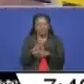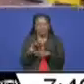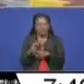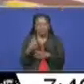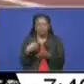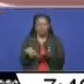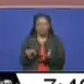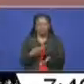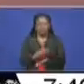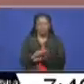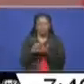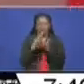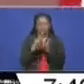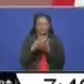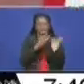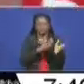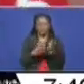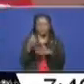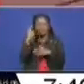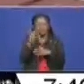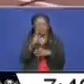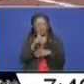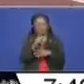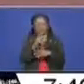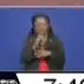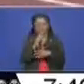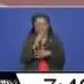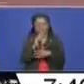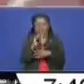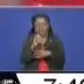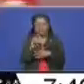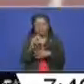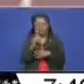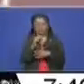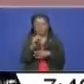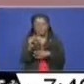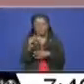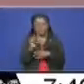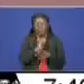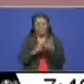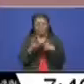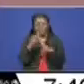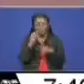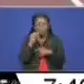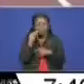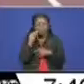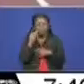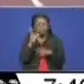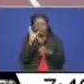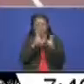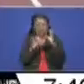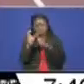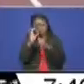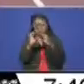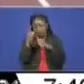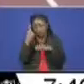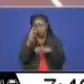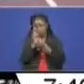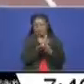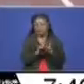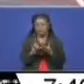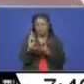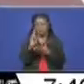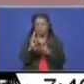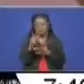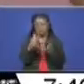Tokyo 2020. I came home to do some scouting for the university, so I'm looking for some talent to be able to get into the program and give